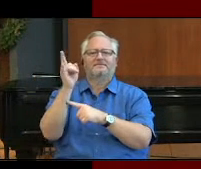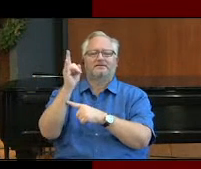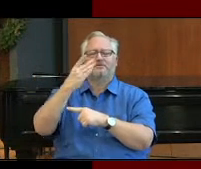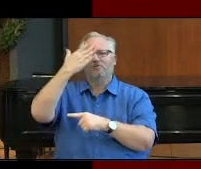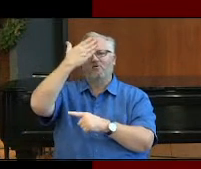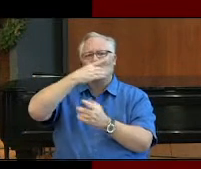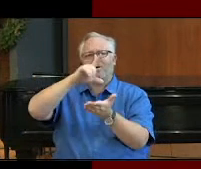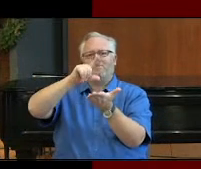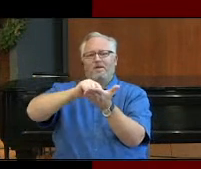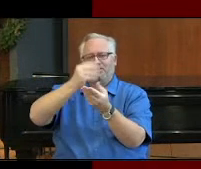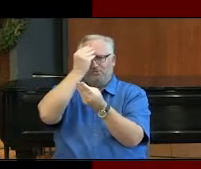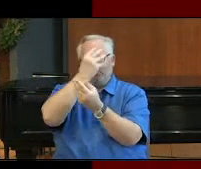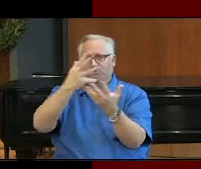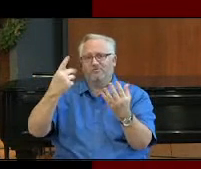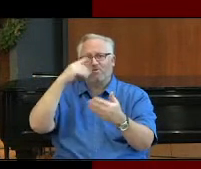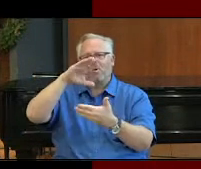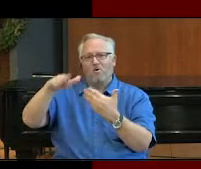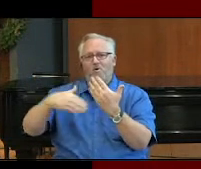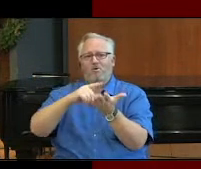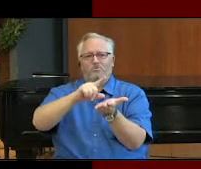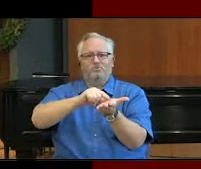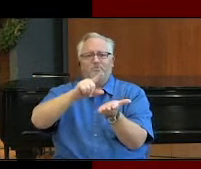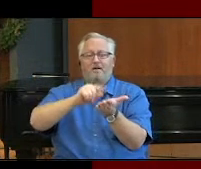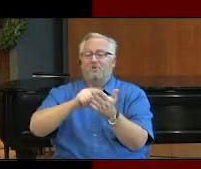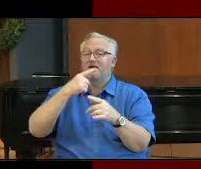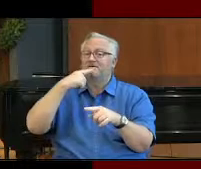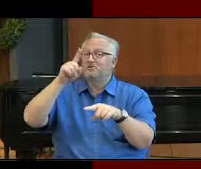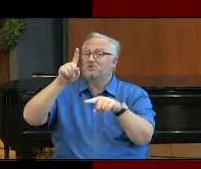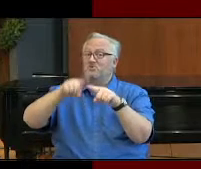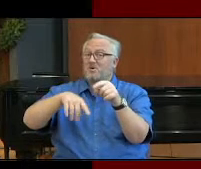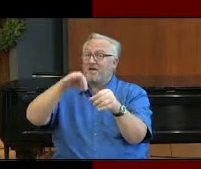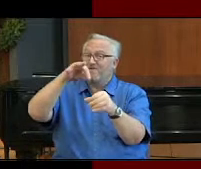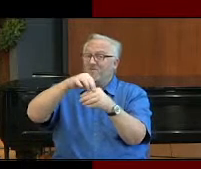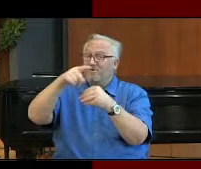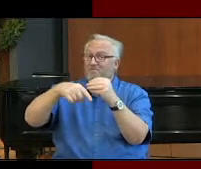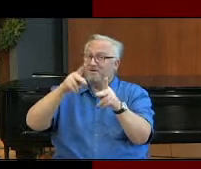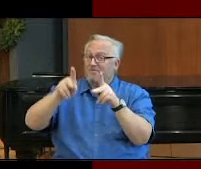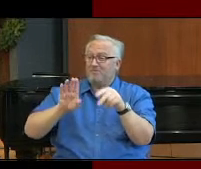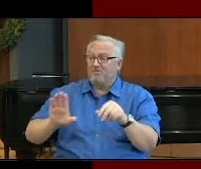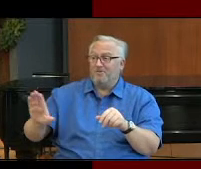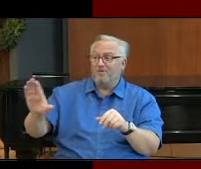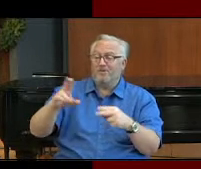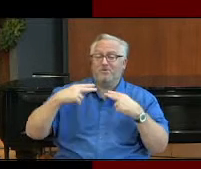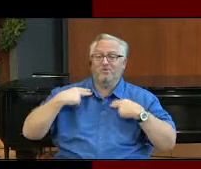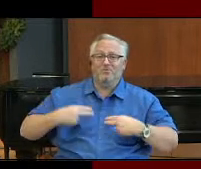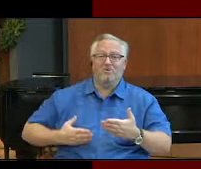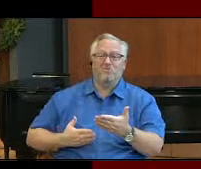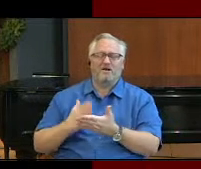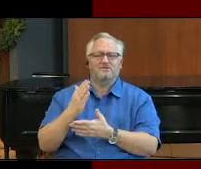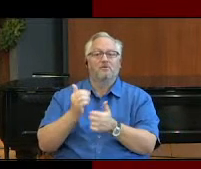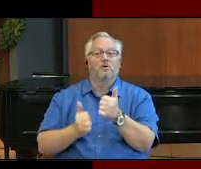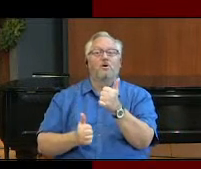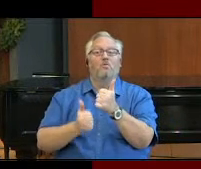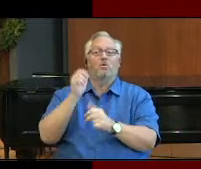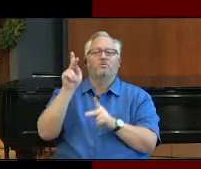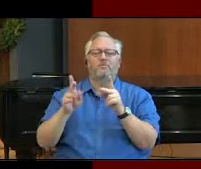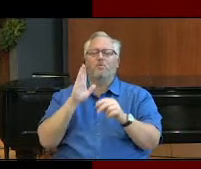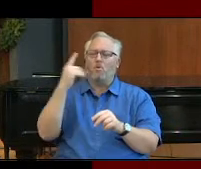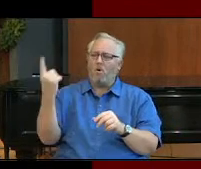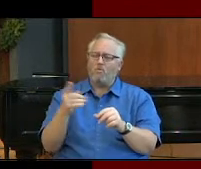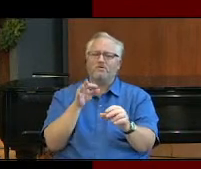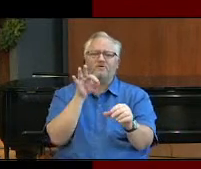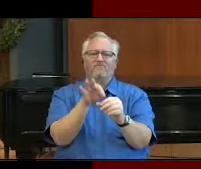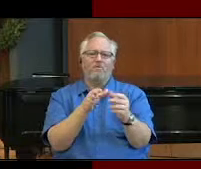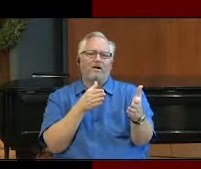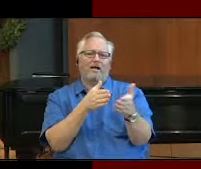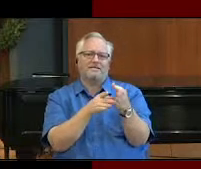the major publications. I said, "You can't vote on people's human rights. The majority will always vote against the